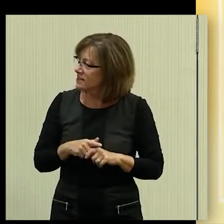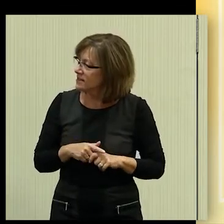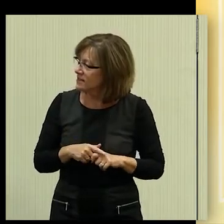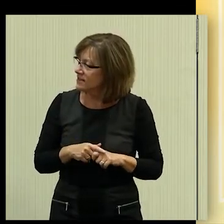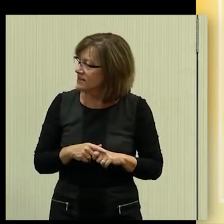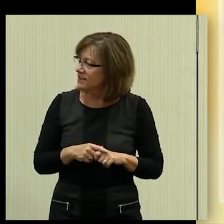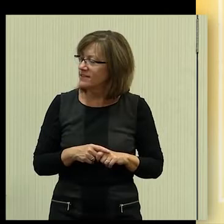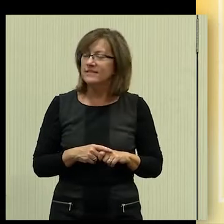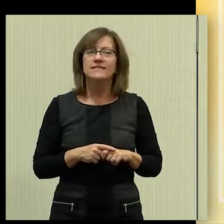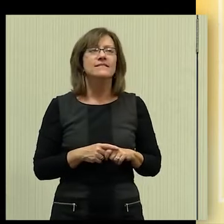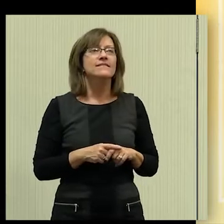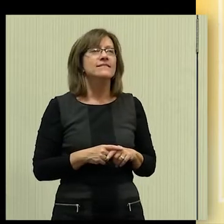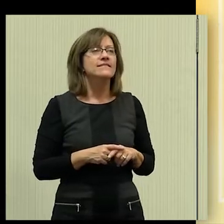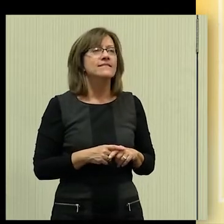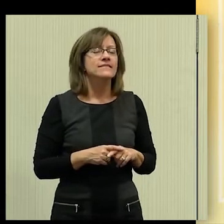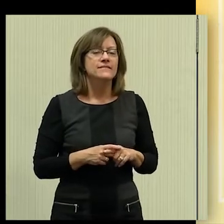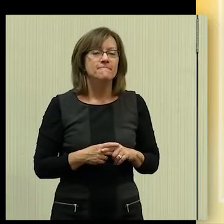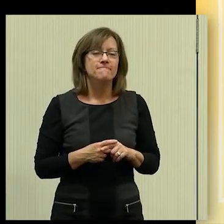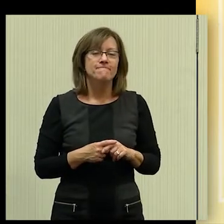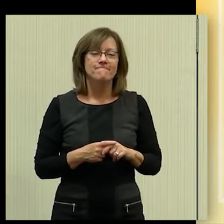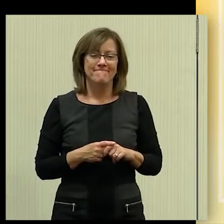in challenging behavior.